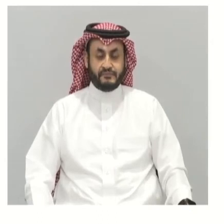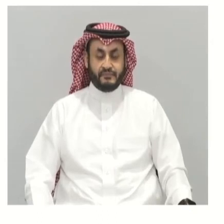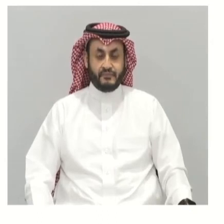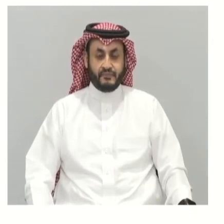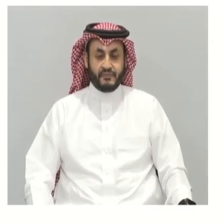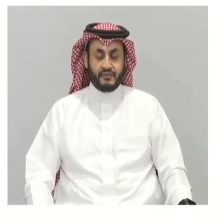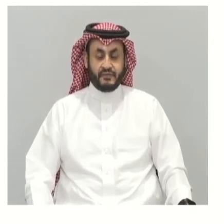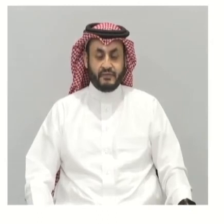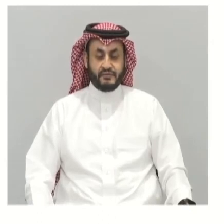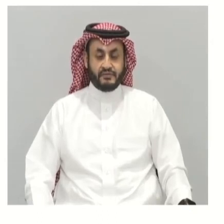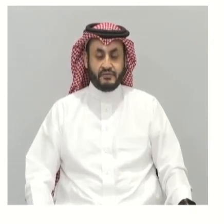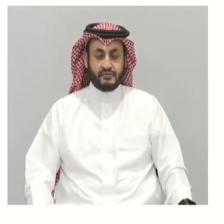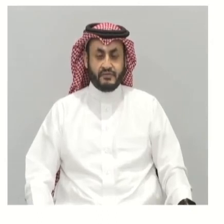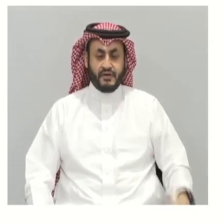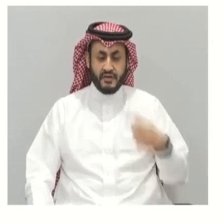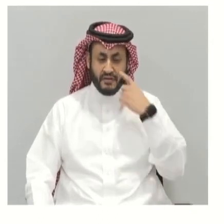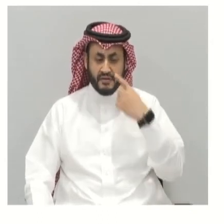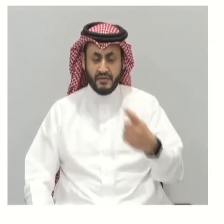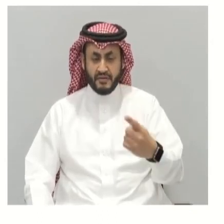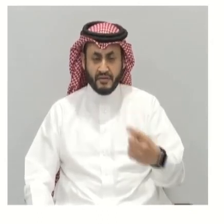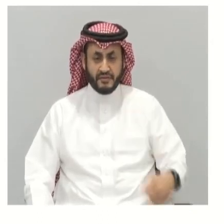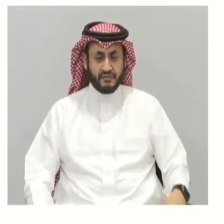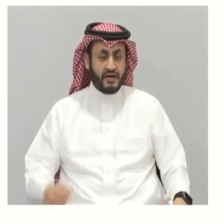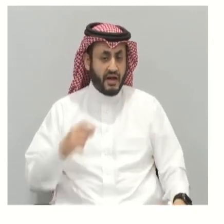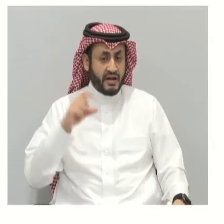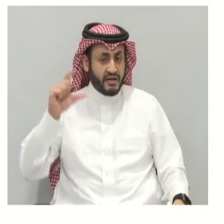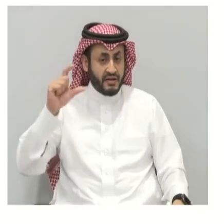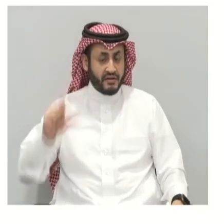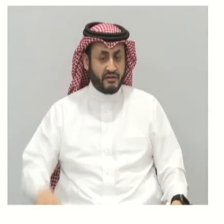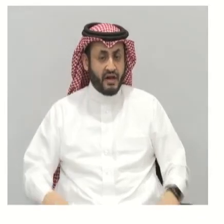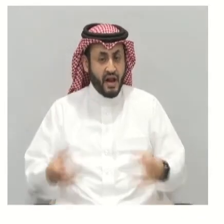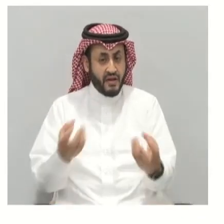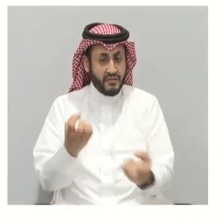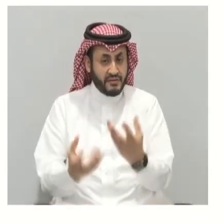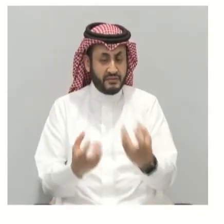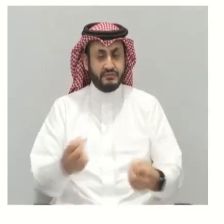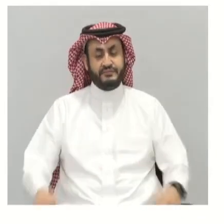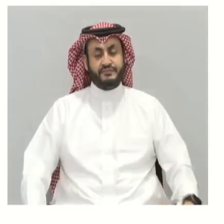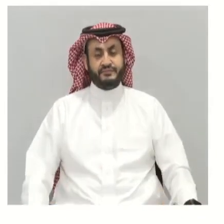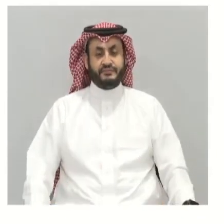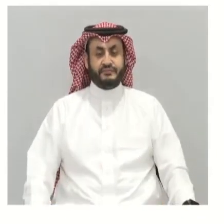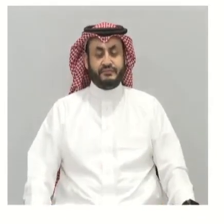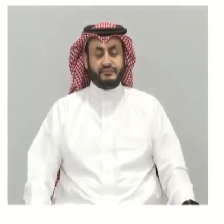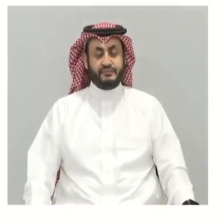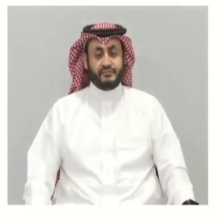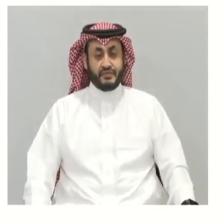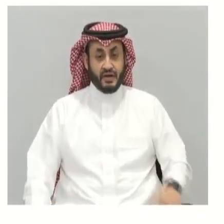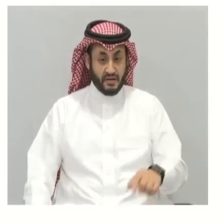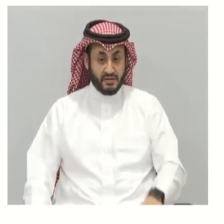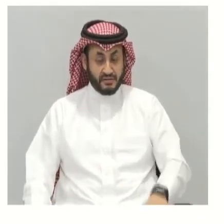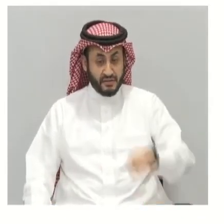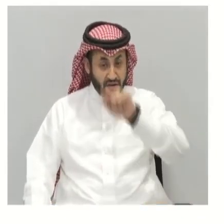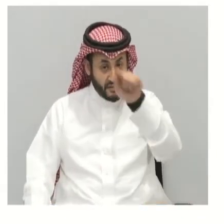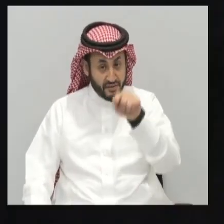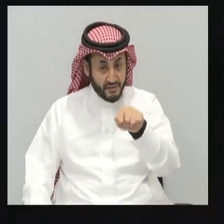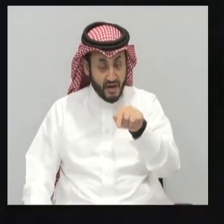here we have a keyword or a clue. Here we have the word cook. So you're going to ask a question